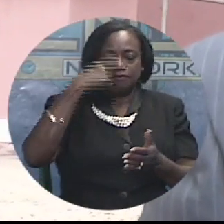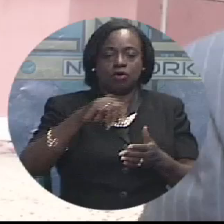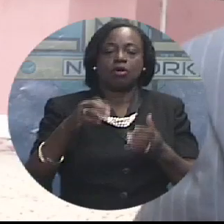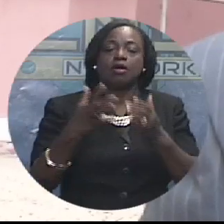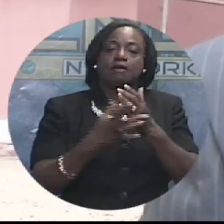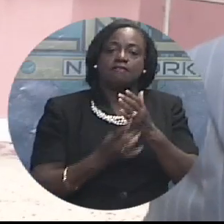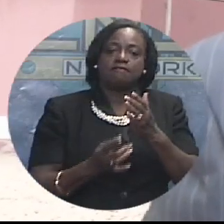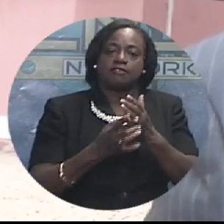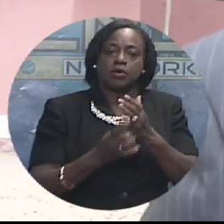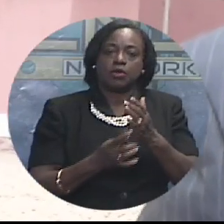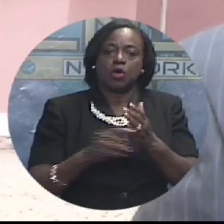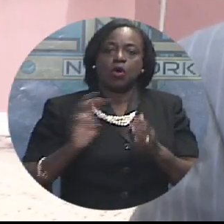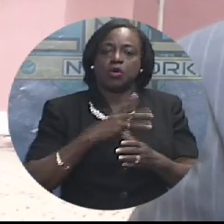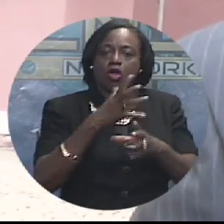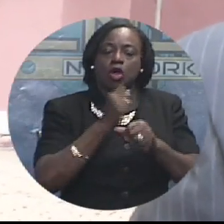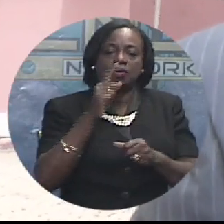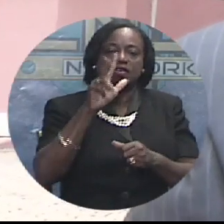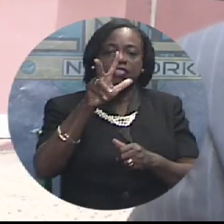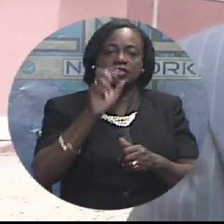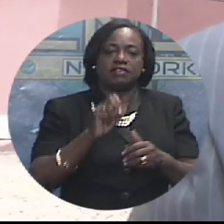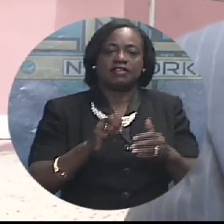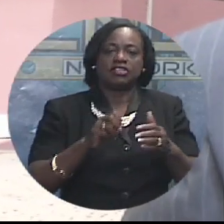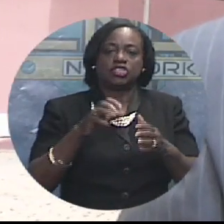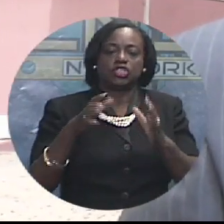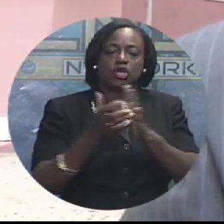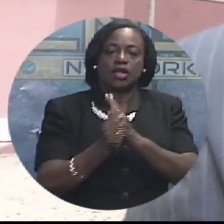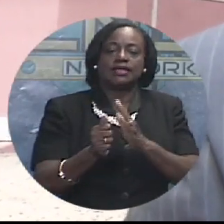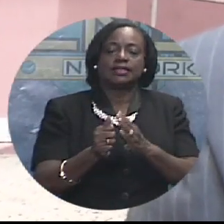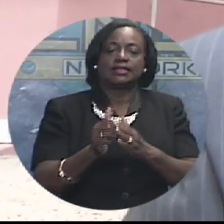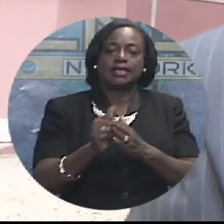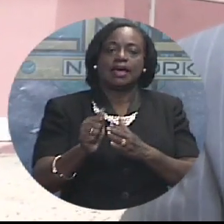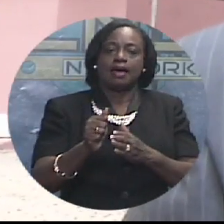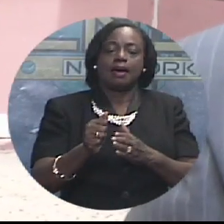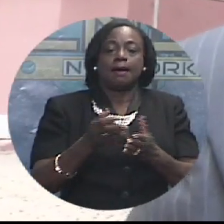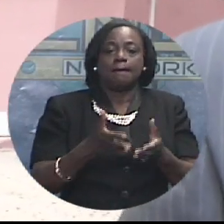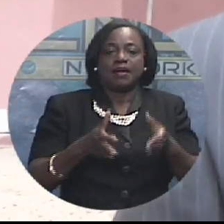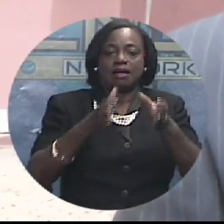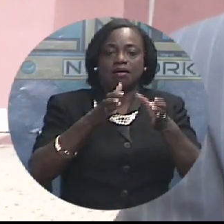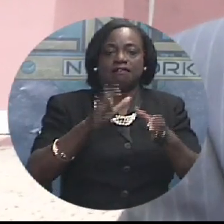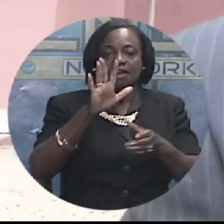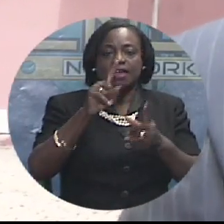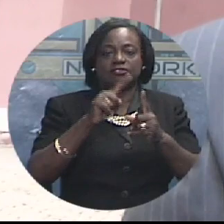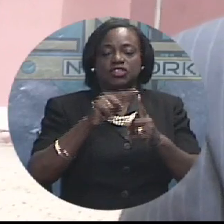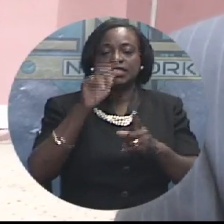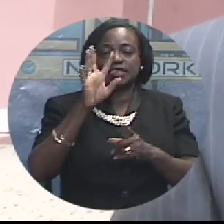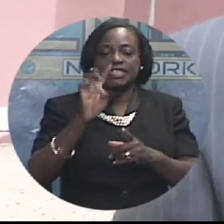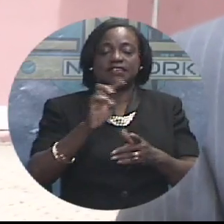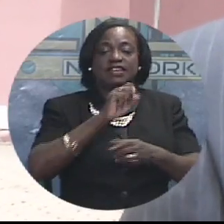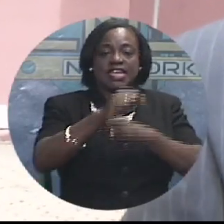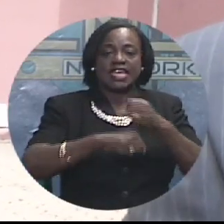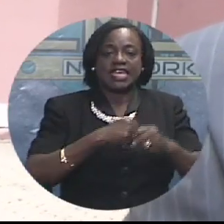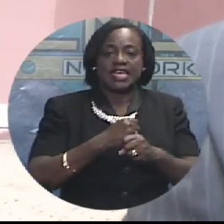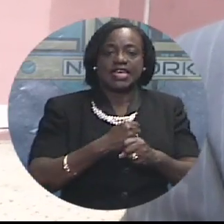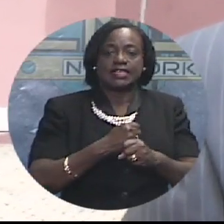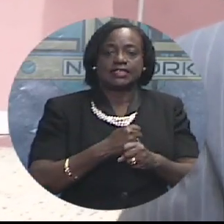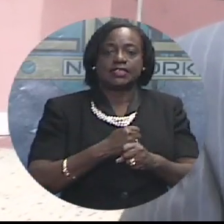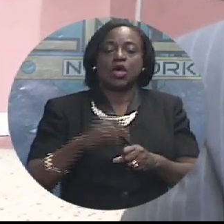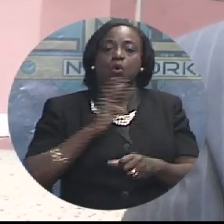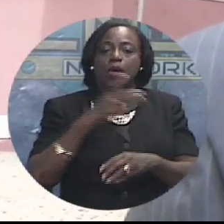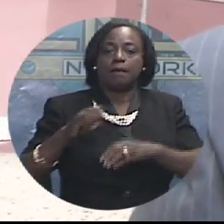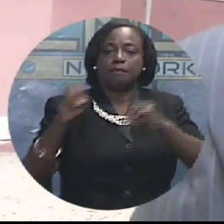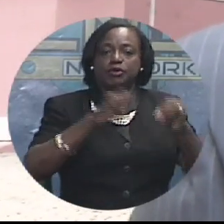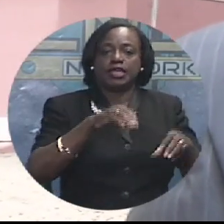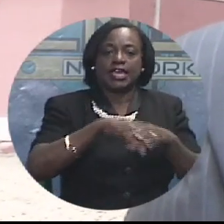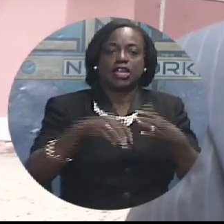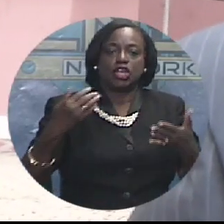contract for $30 a barrel for 5 to 7 years. That was going to save the Bahamian people an extra $200 million. We were also putting in new engines